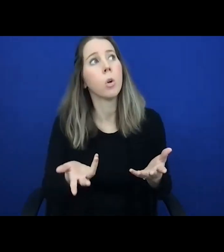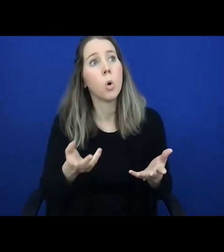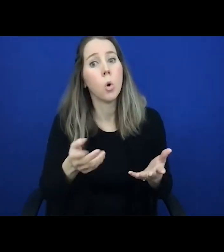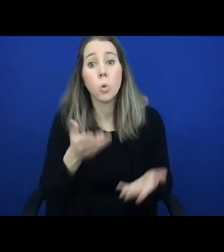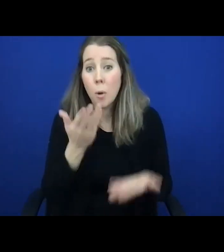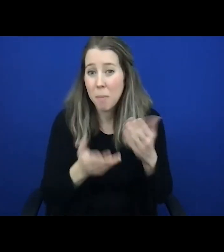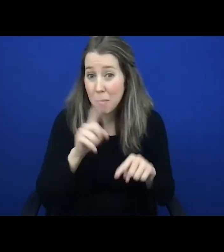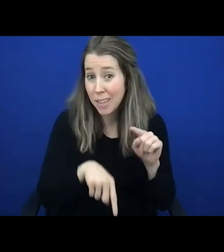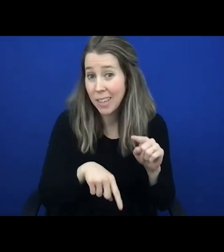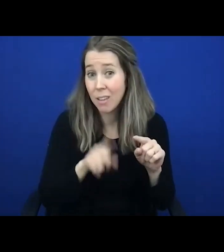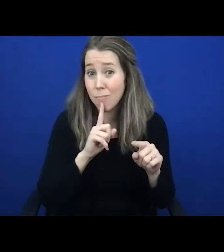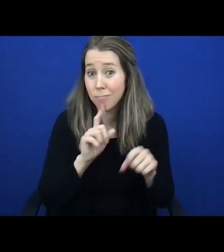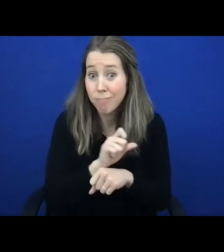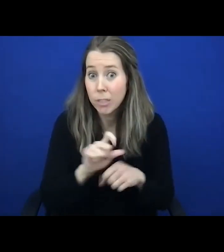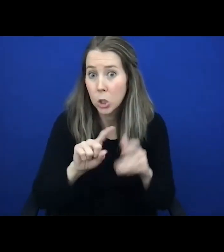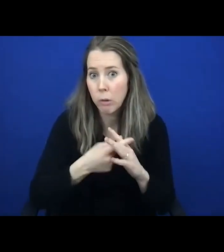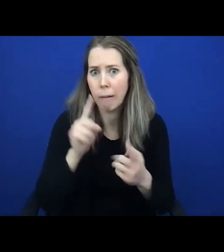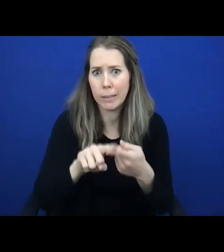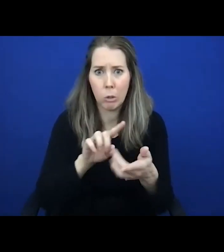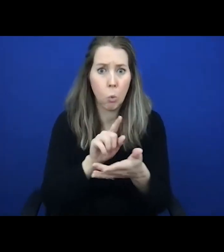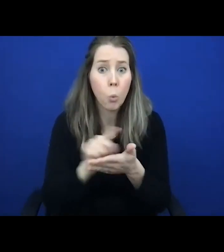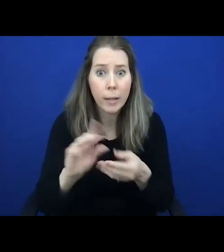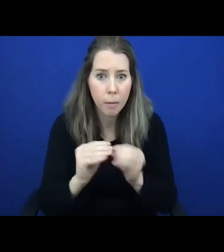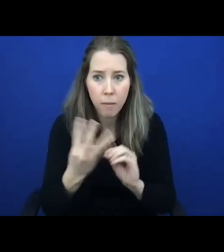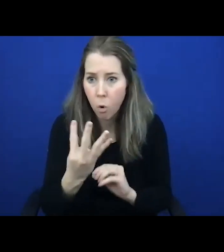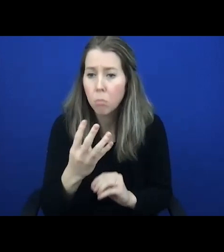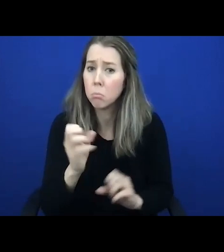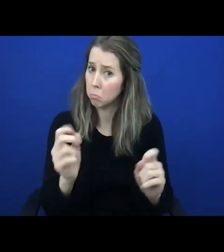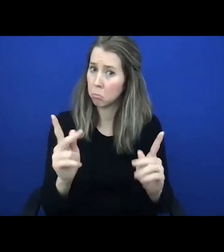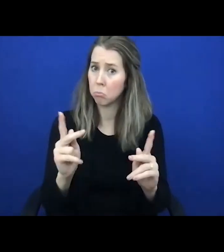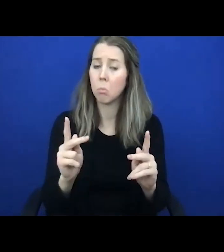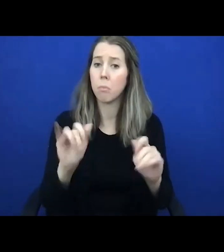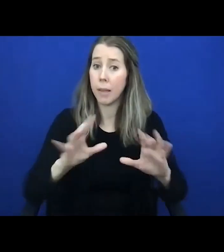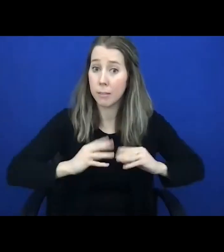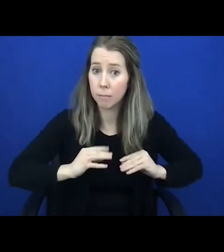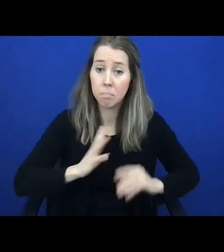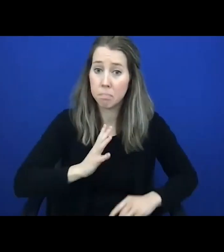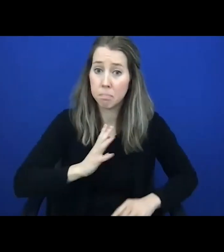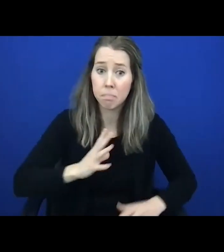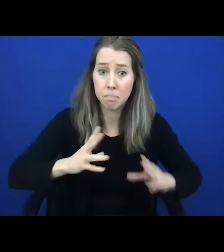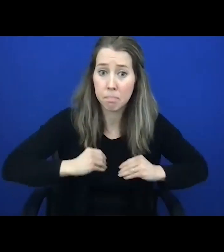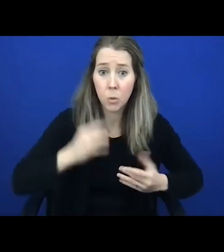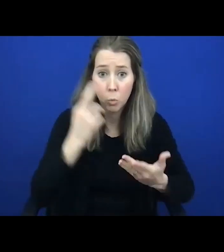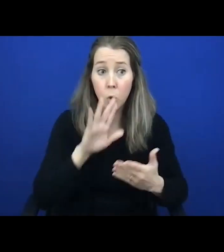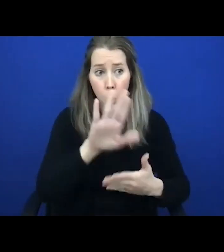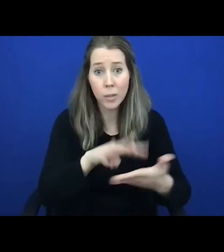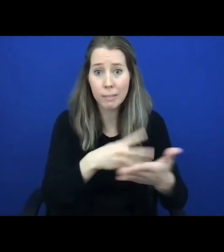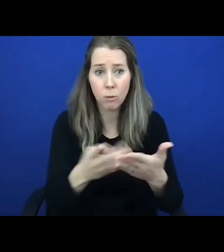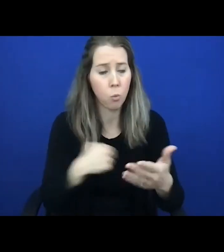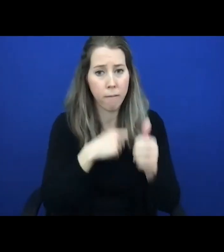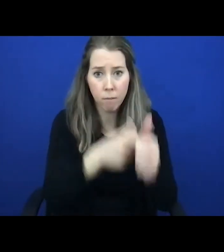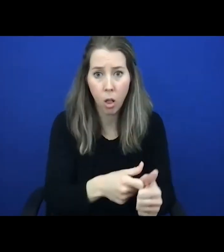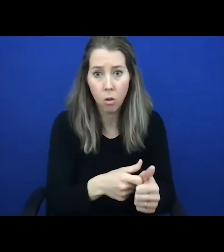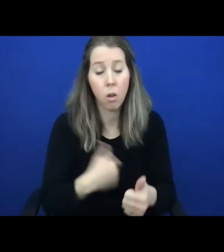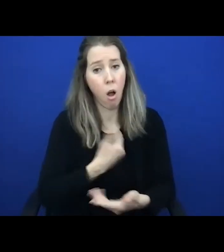started till week 4. Okay, that's fine, right? Because we're on your schedule now. You aren't on our schedule. We're on